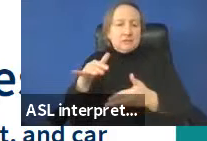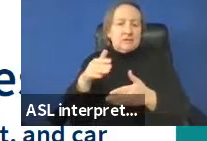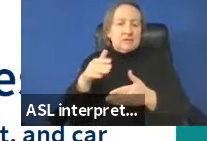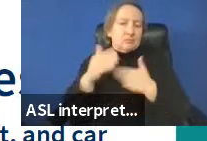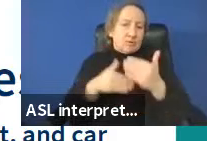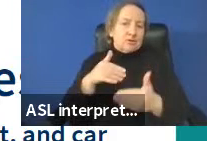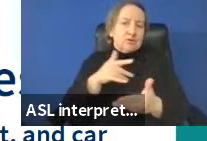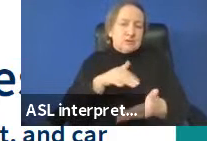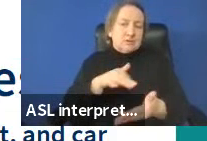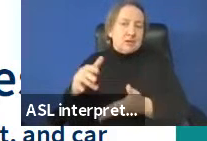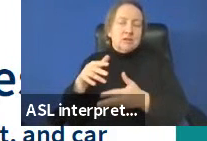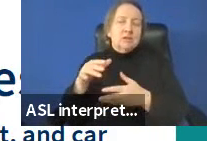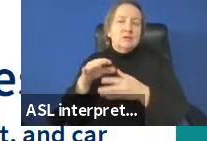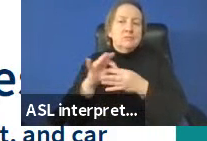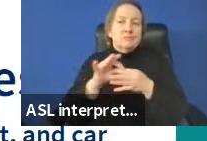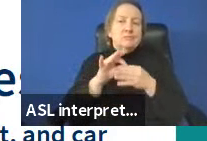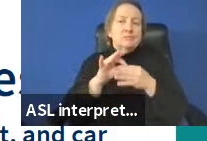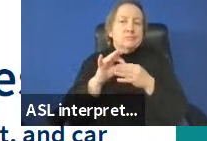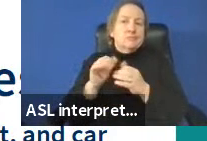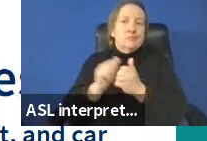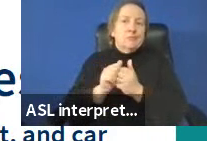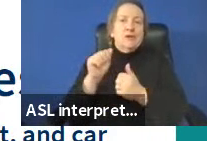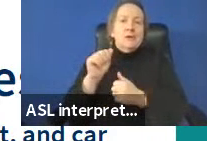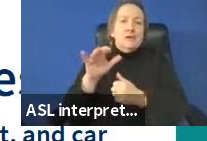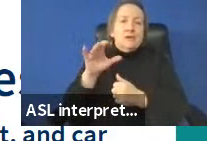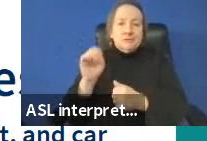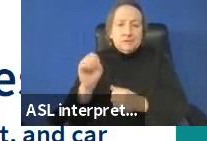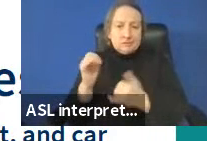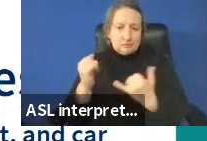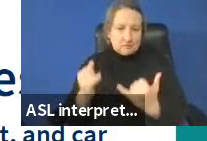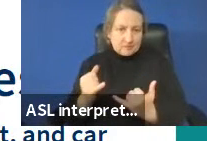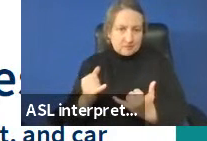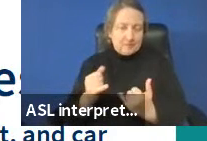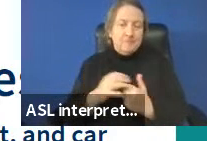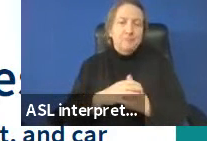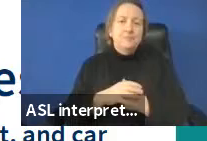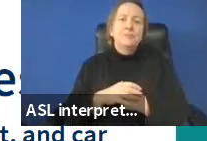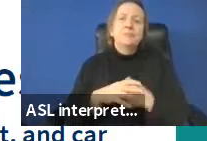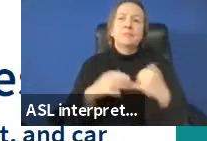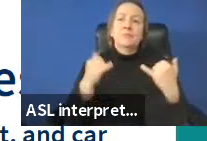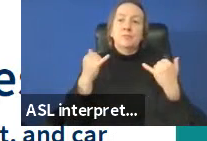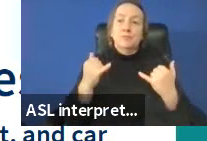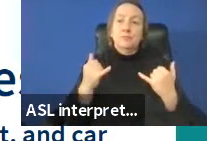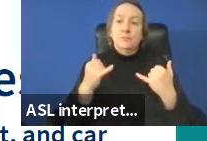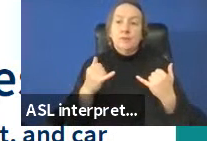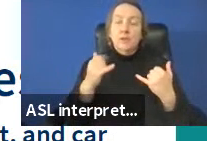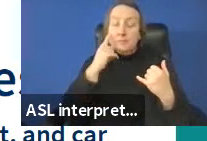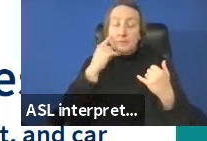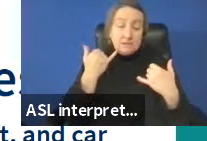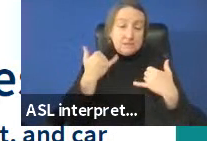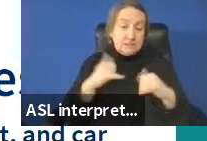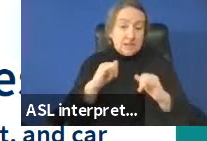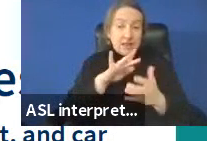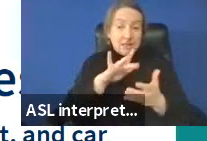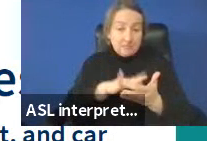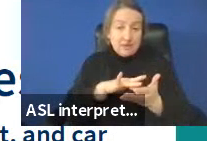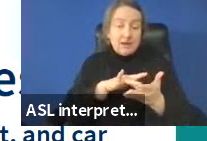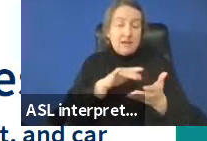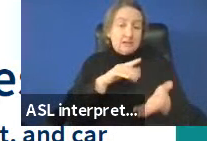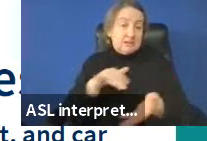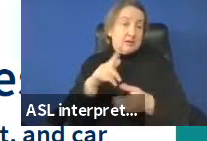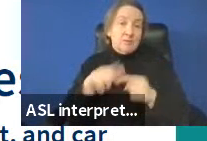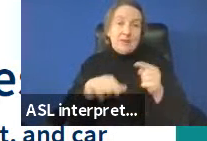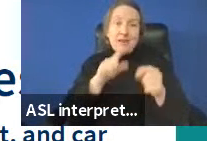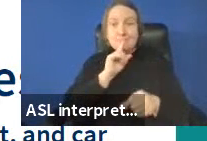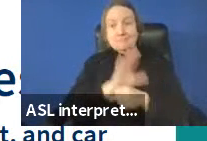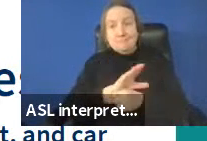and coordinating with the Corps of Engineers right now. At this point, because we're still in the middle of the study, we can't commit to